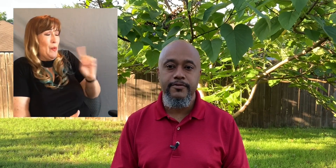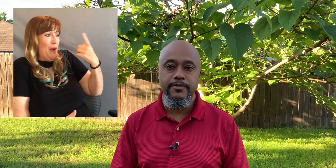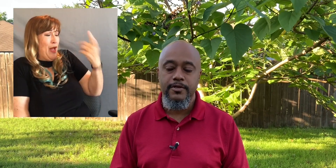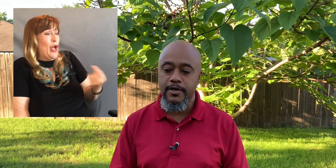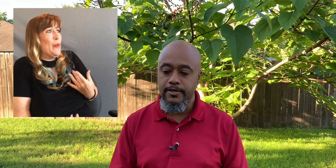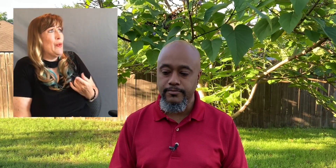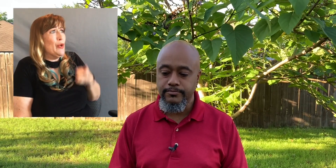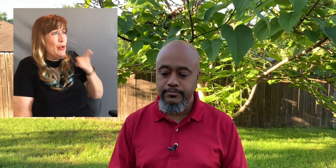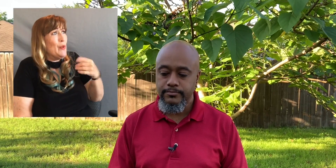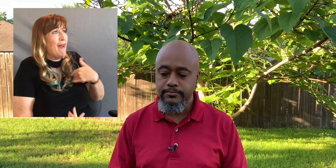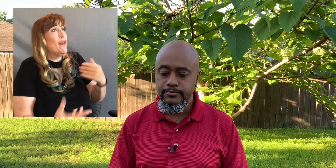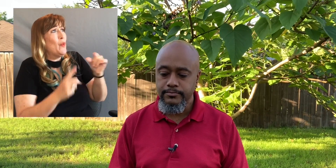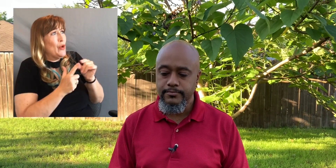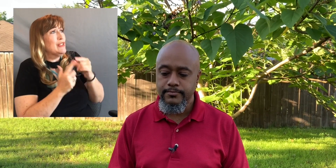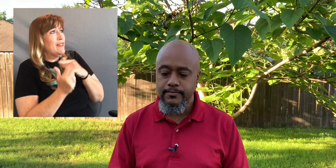life.